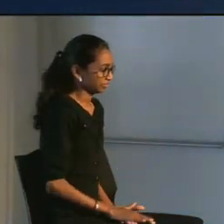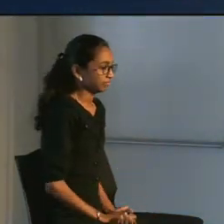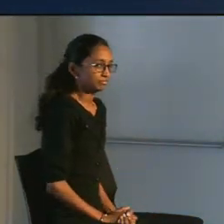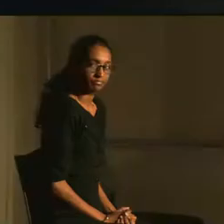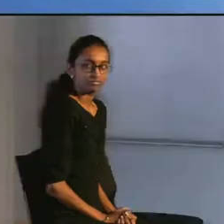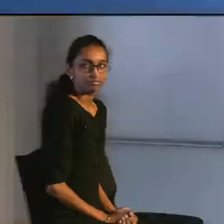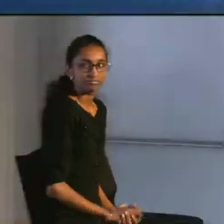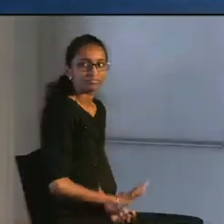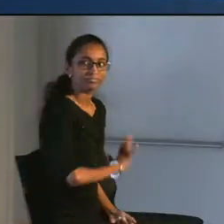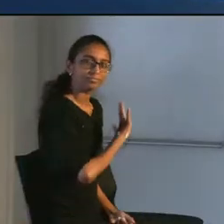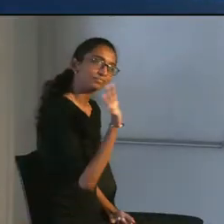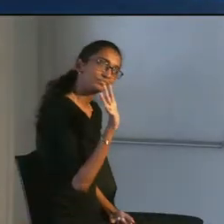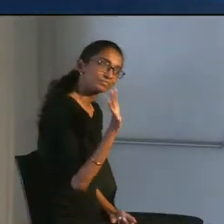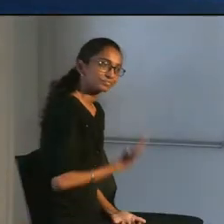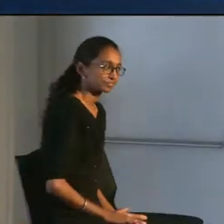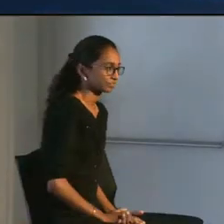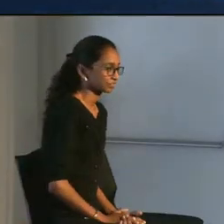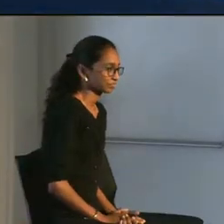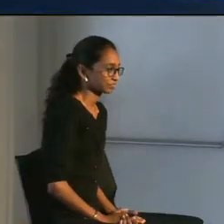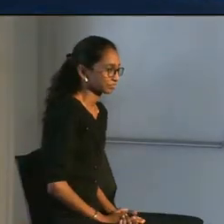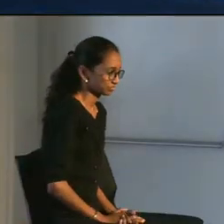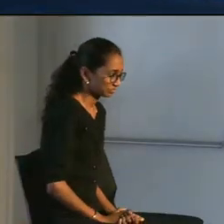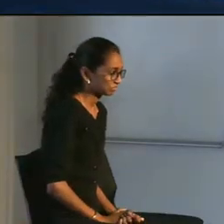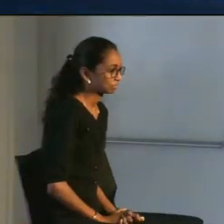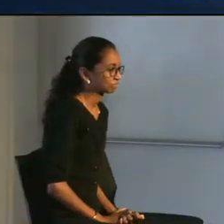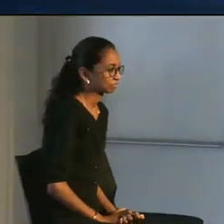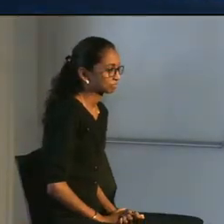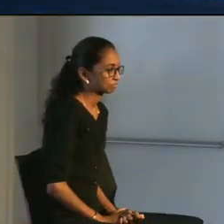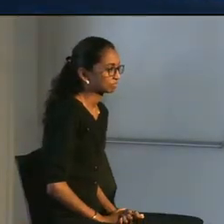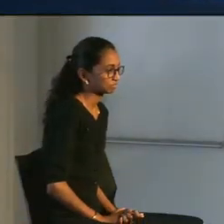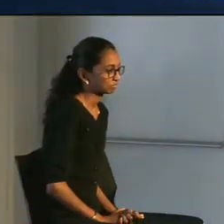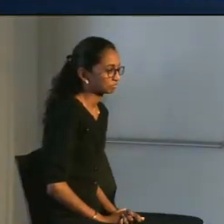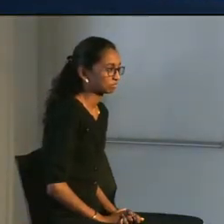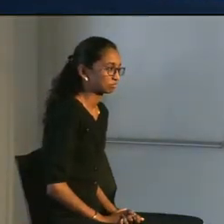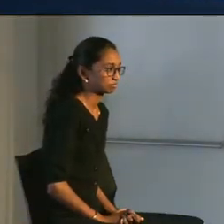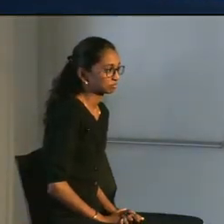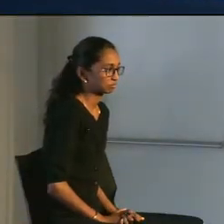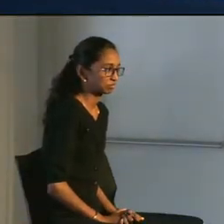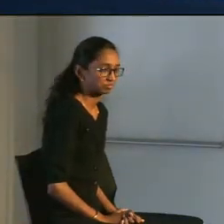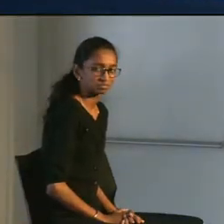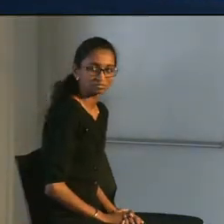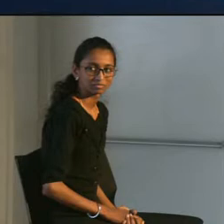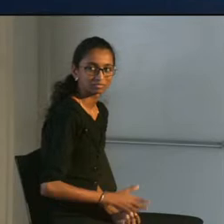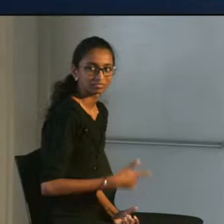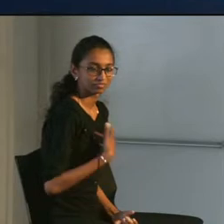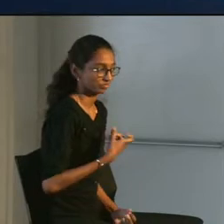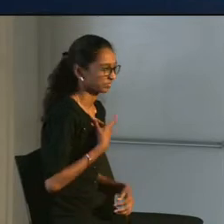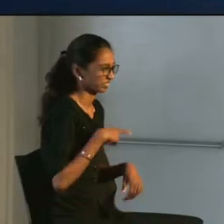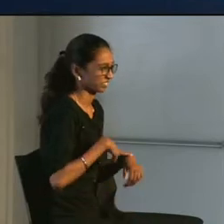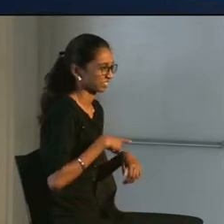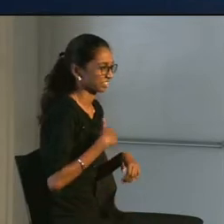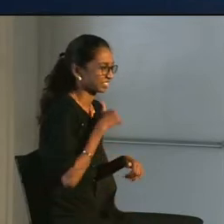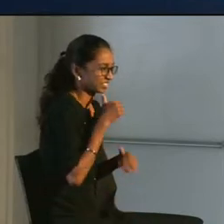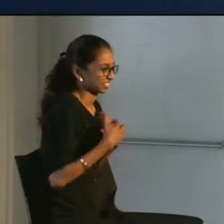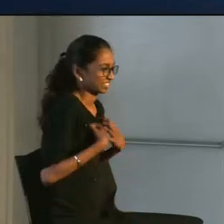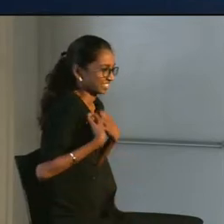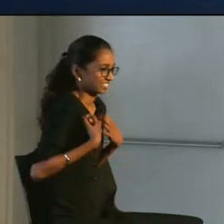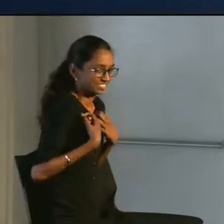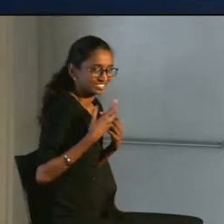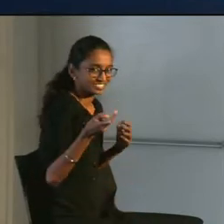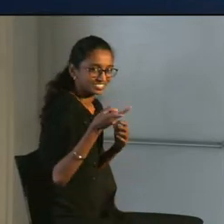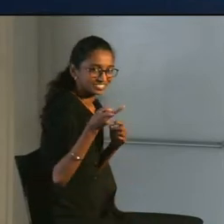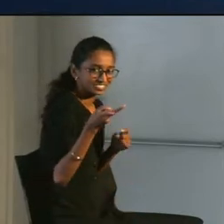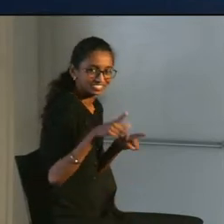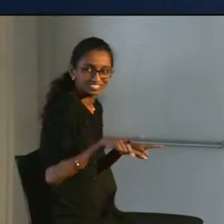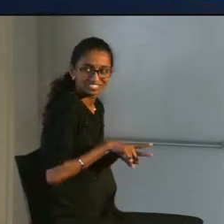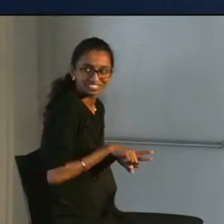Hi. I'm not very well, so I'm just going to have to read. I'm not as exciting as both of